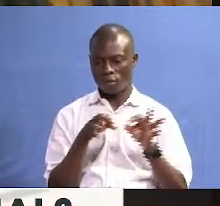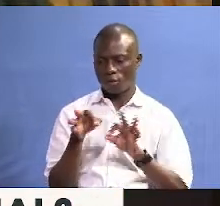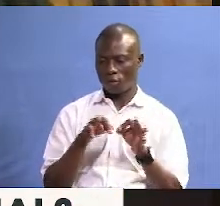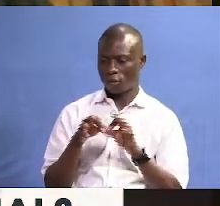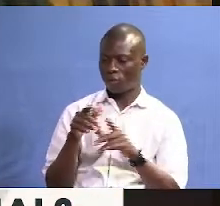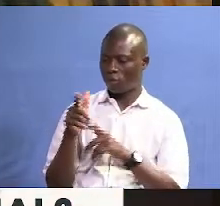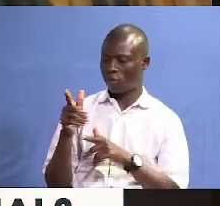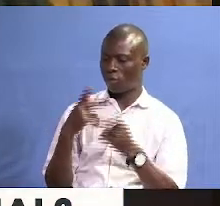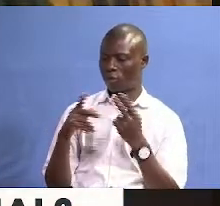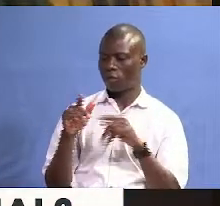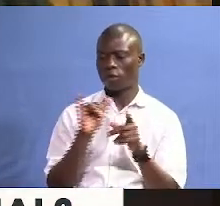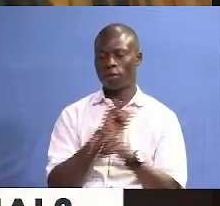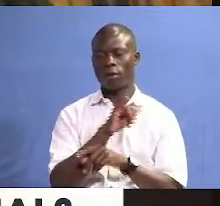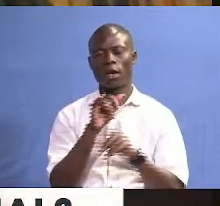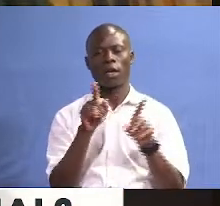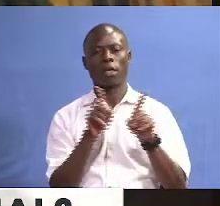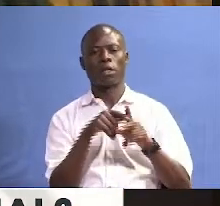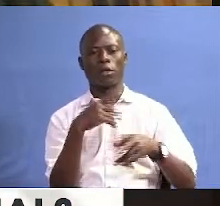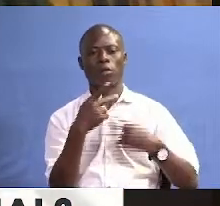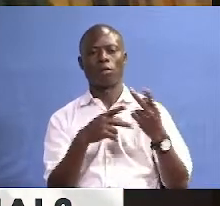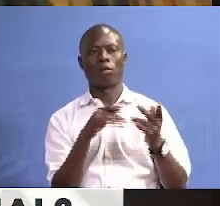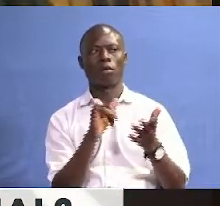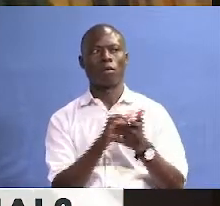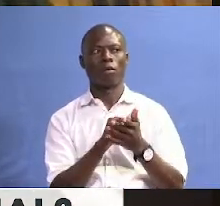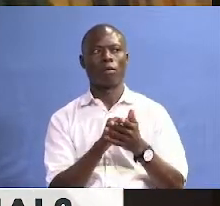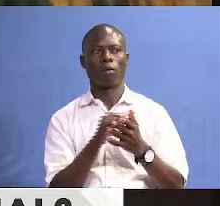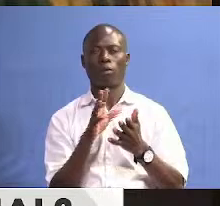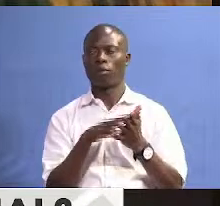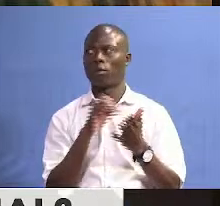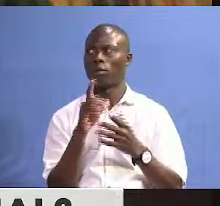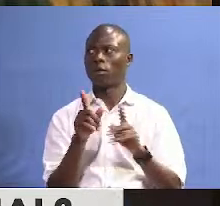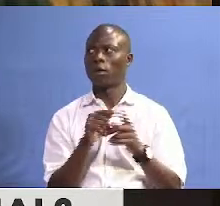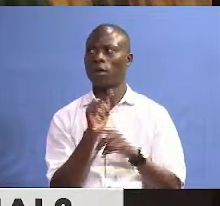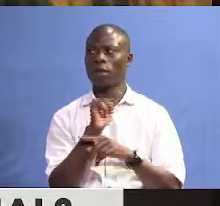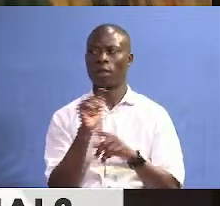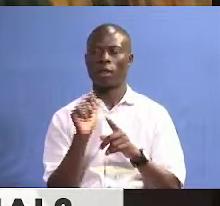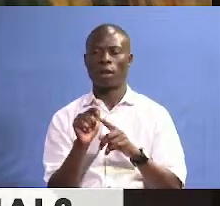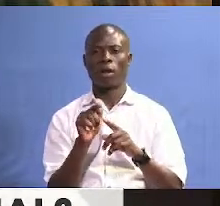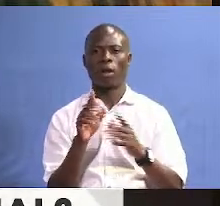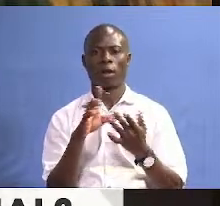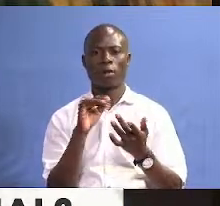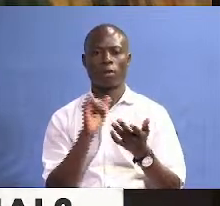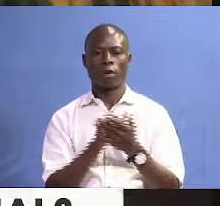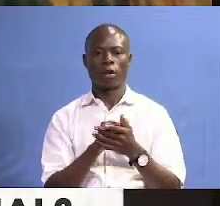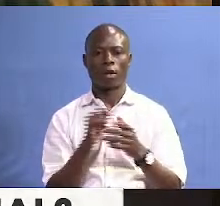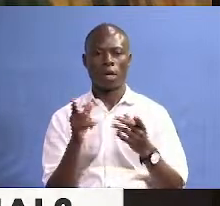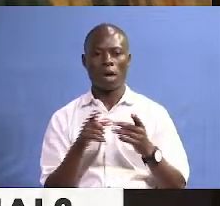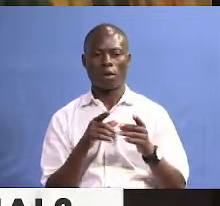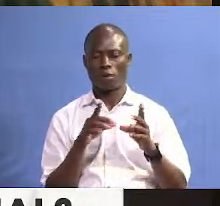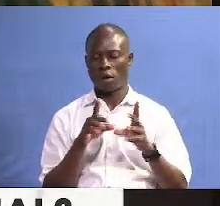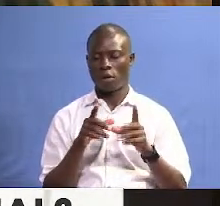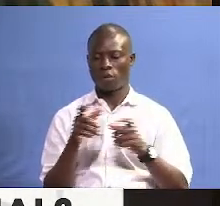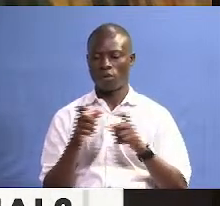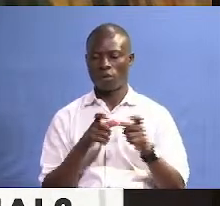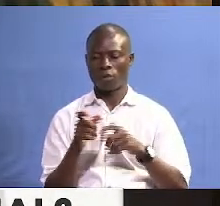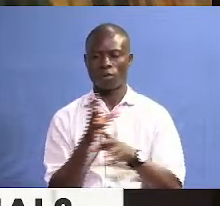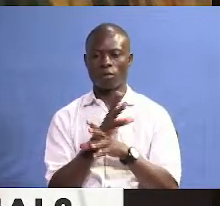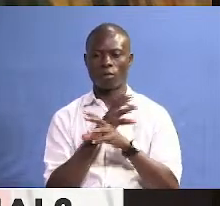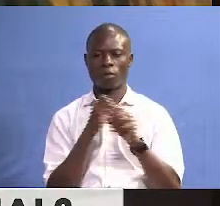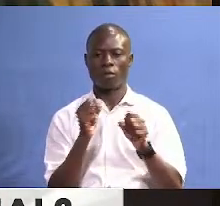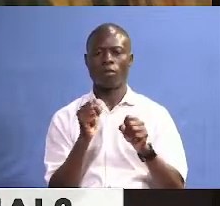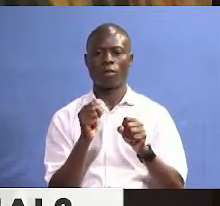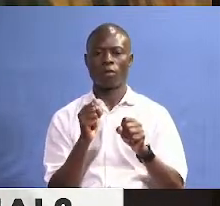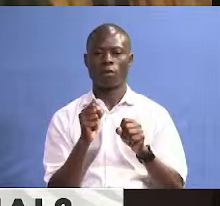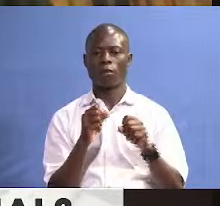silent in terms of the procedure for removal. And that's why it necessitated the president to